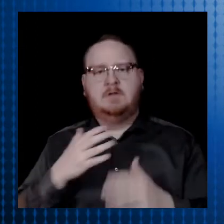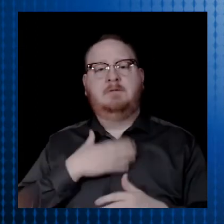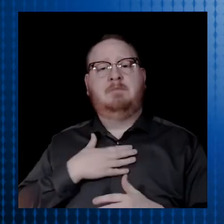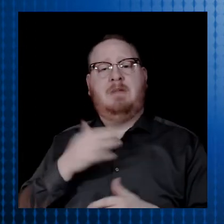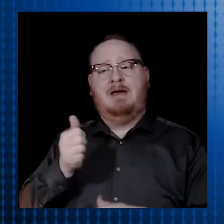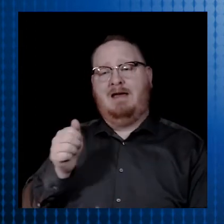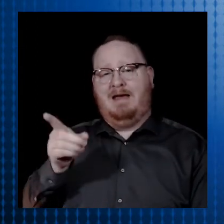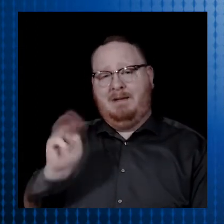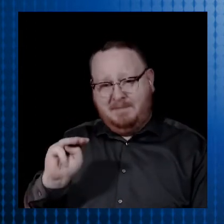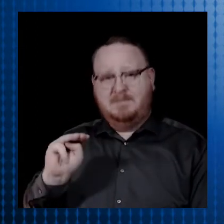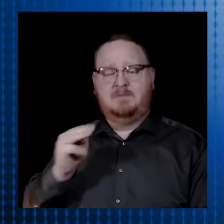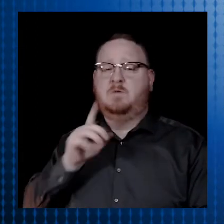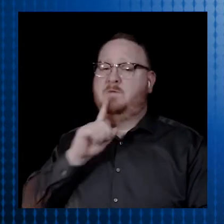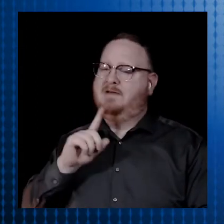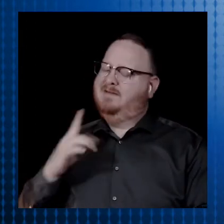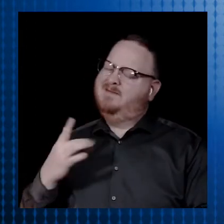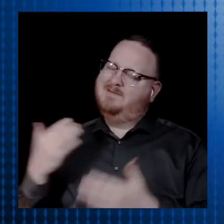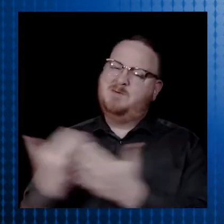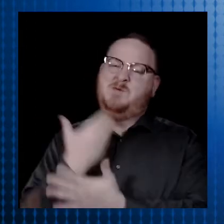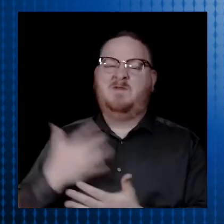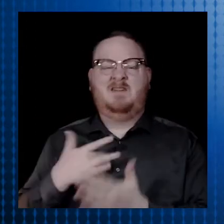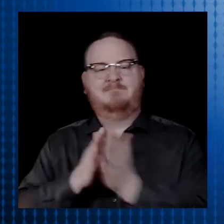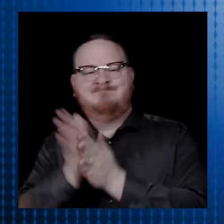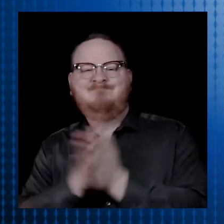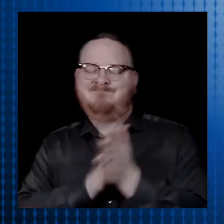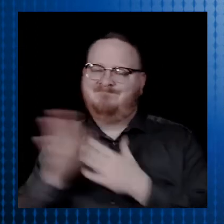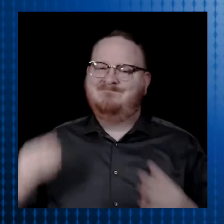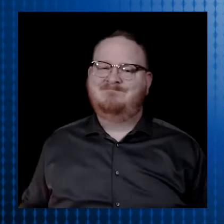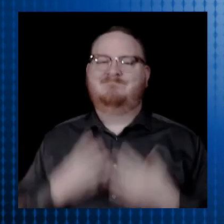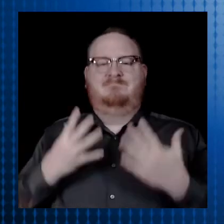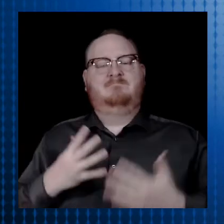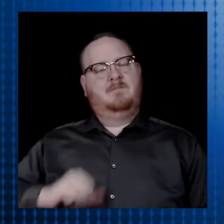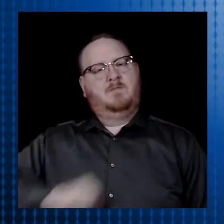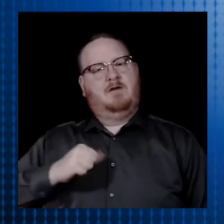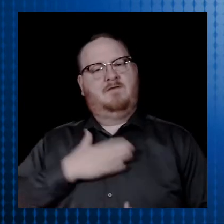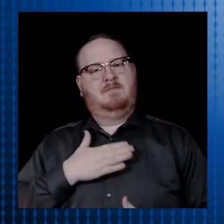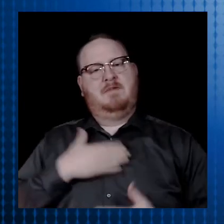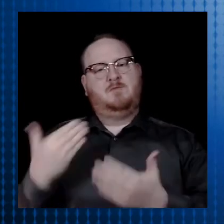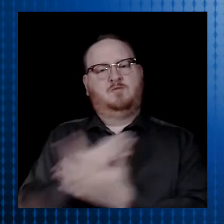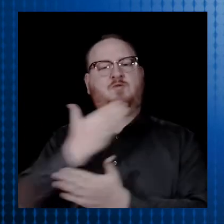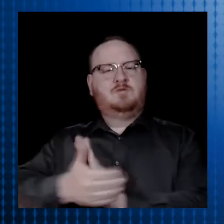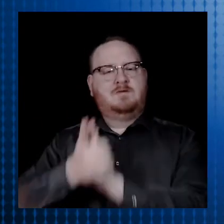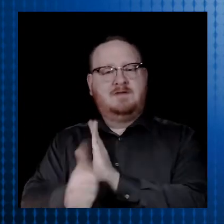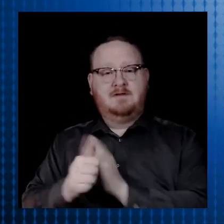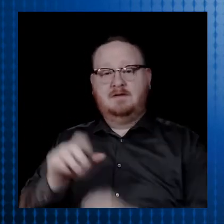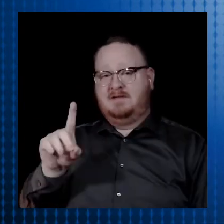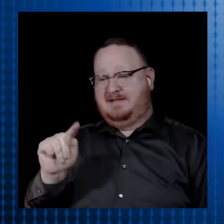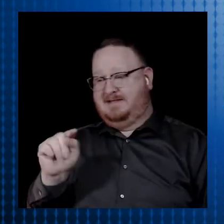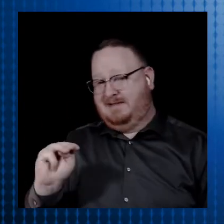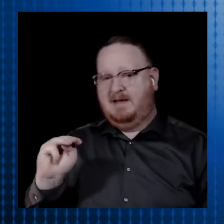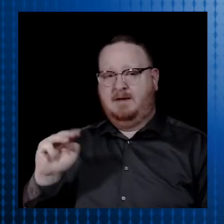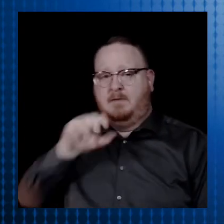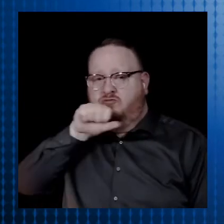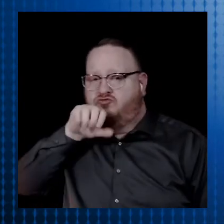have a renewed spirit and vigor and very proud of my new skill set. I want to thank my DTM Dragon tribe. I'm lucky enough to